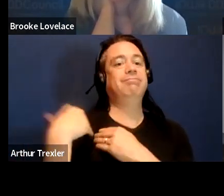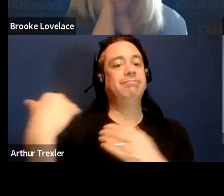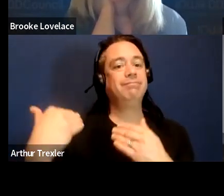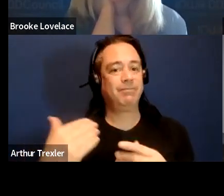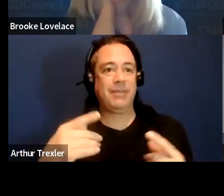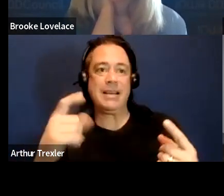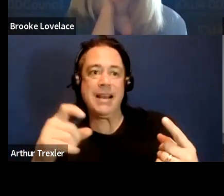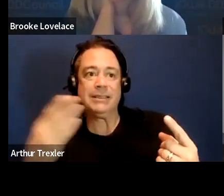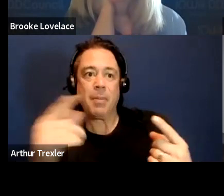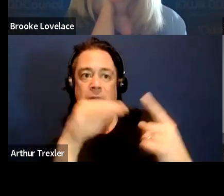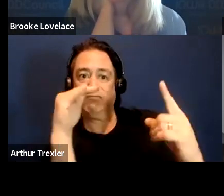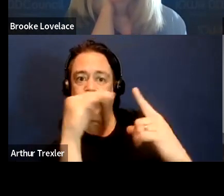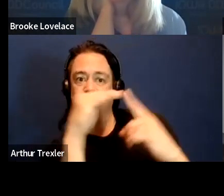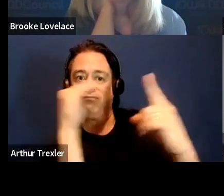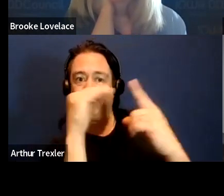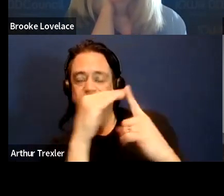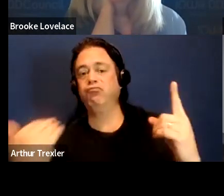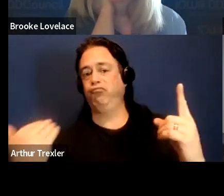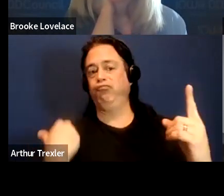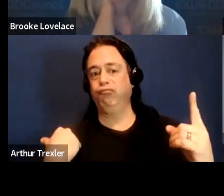little bit about that too.